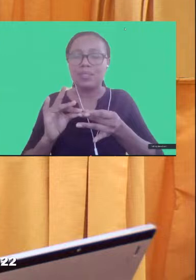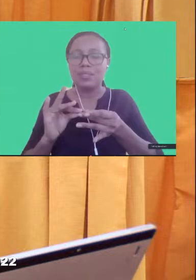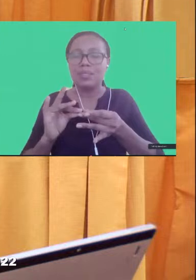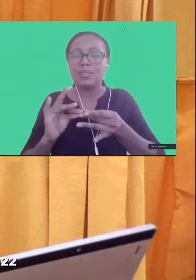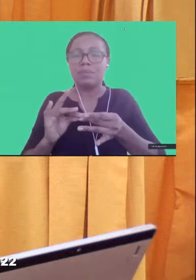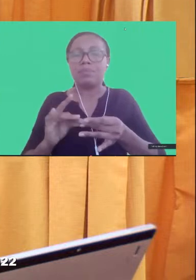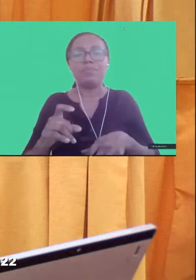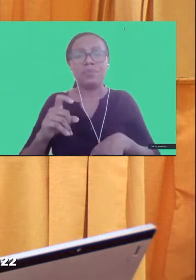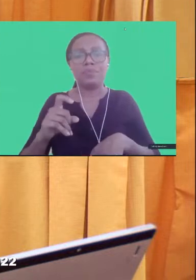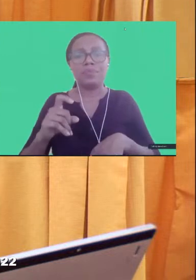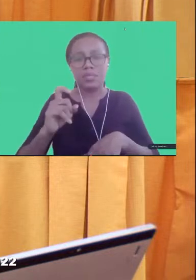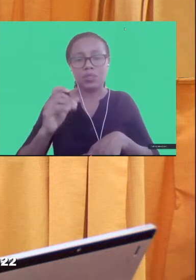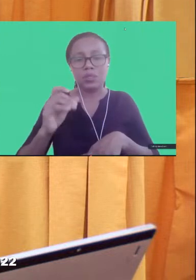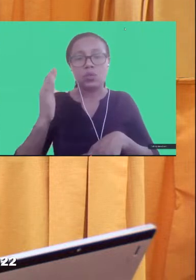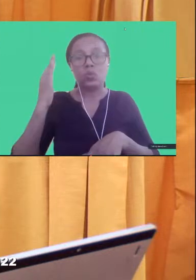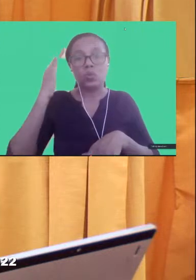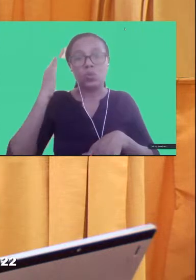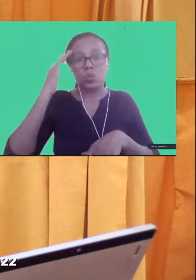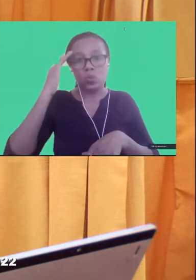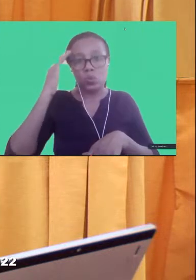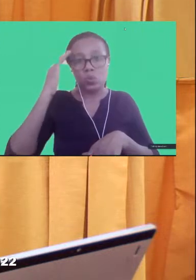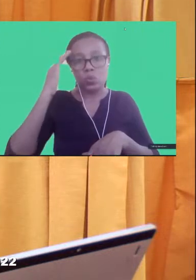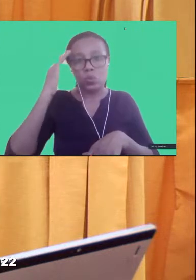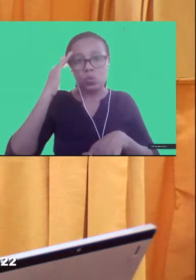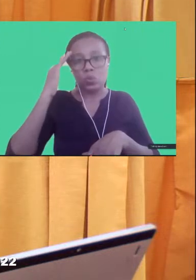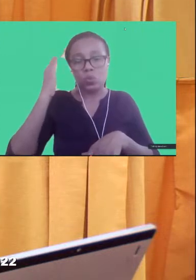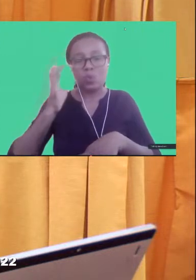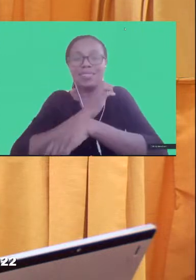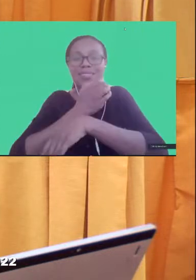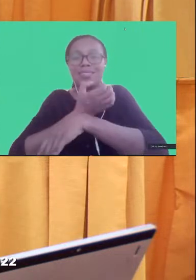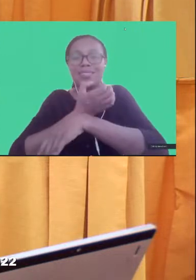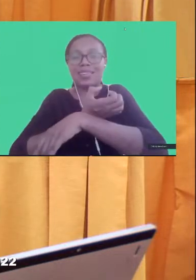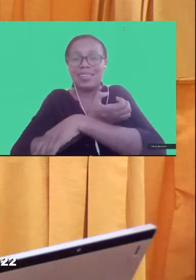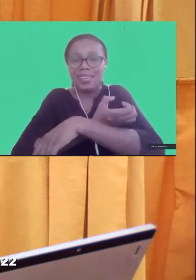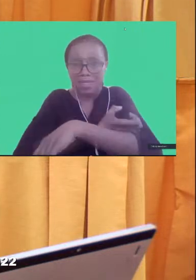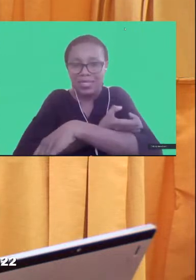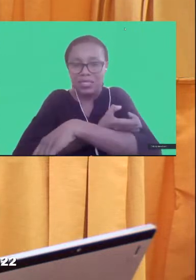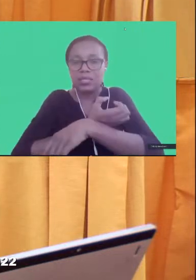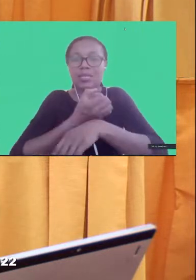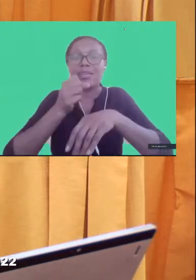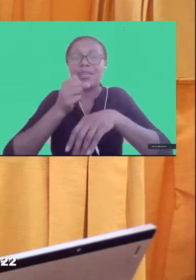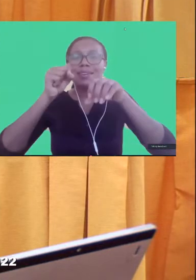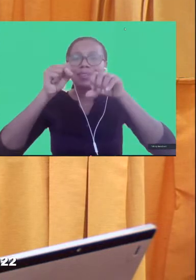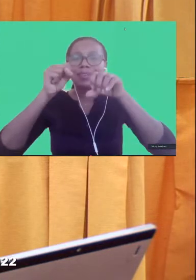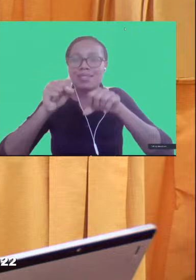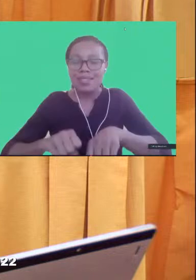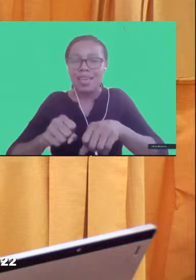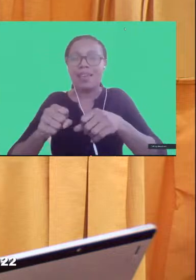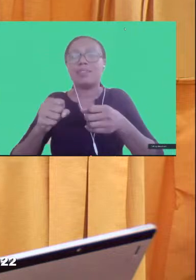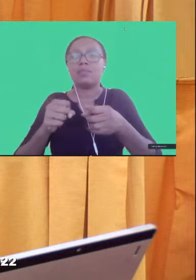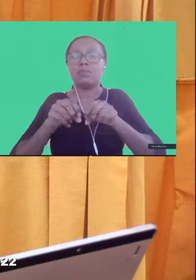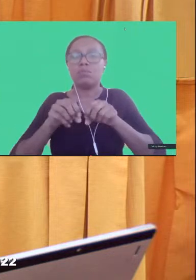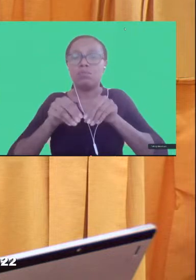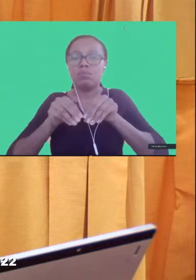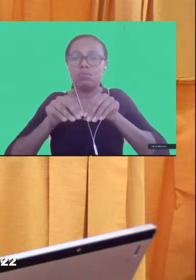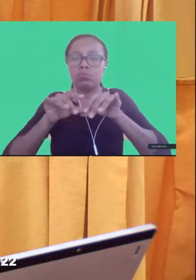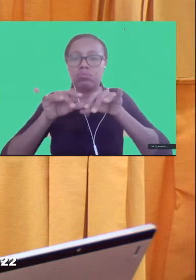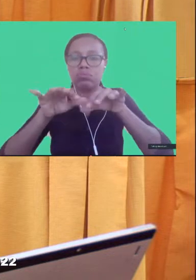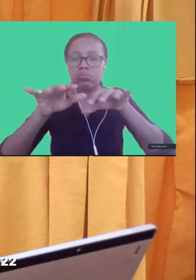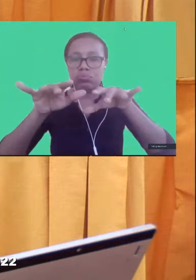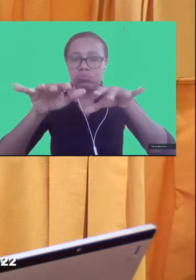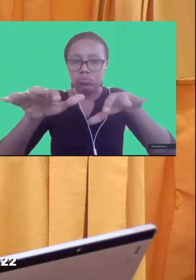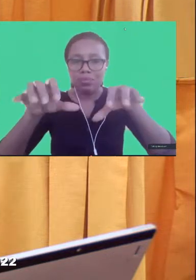is dispatchable. And we recognize that storage is basically the backbone to